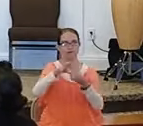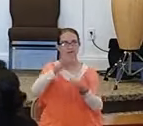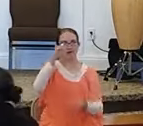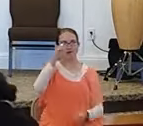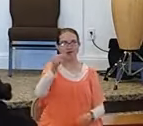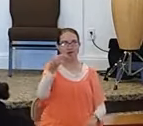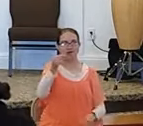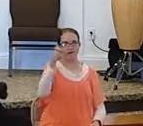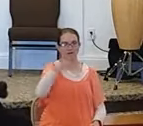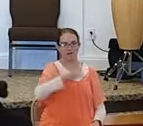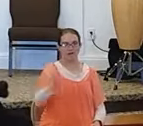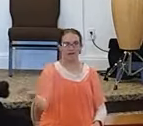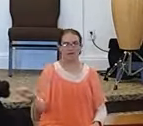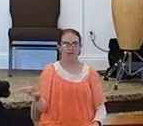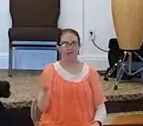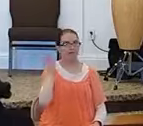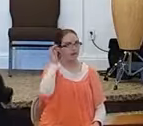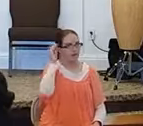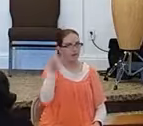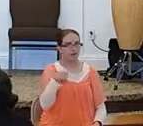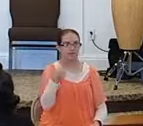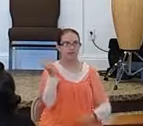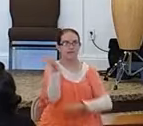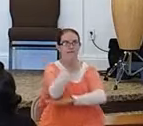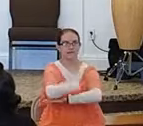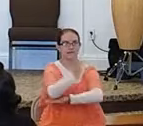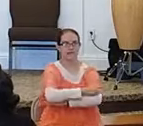hell. Oh, hear me today.